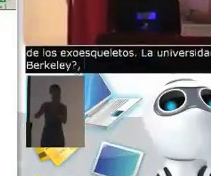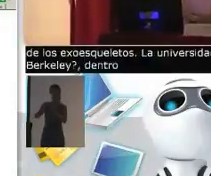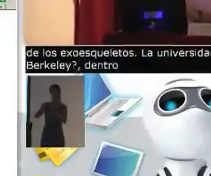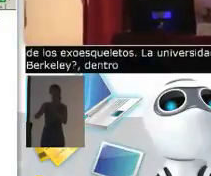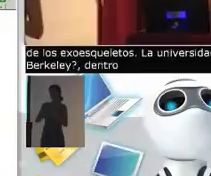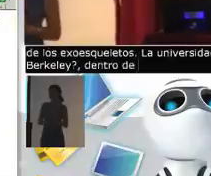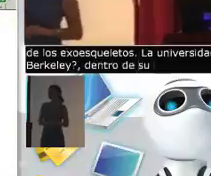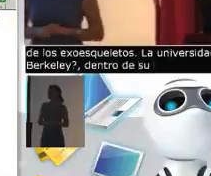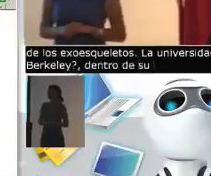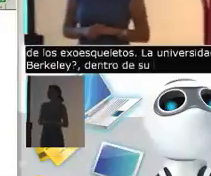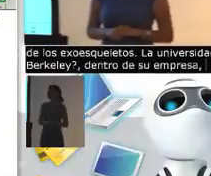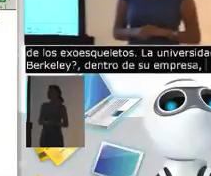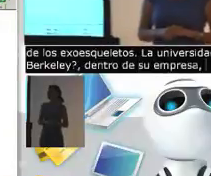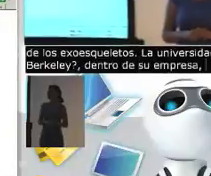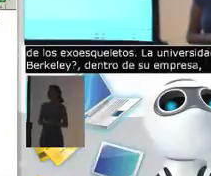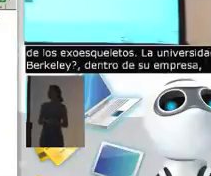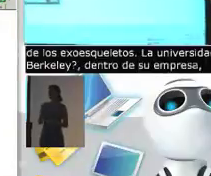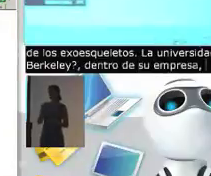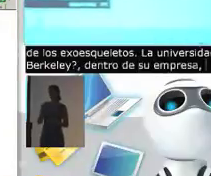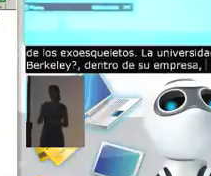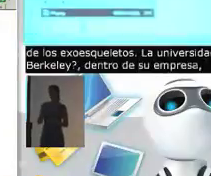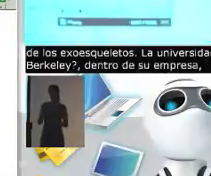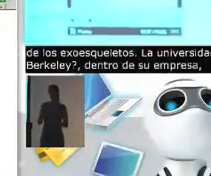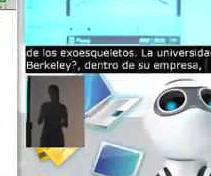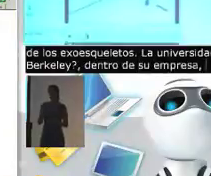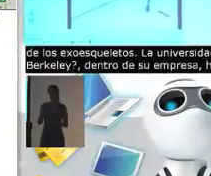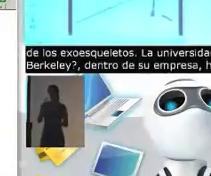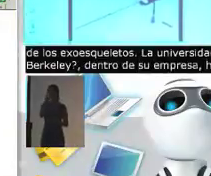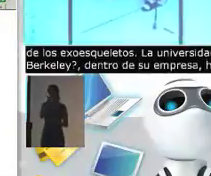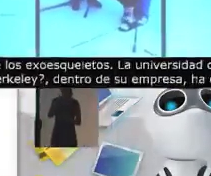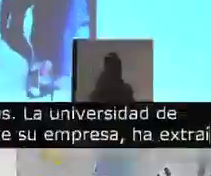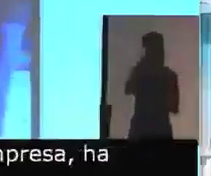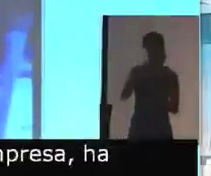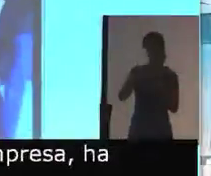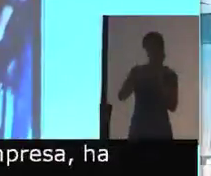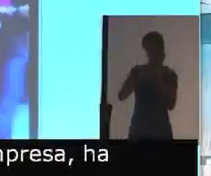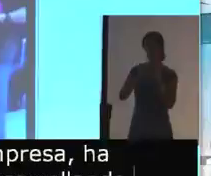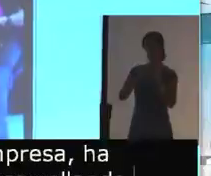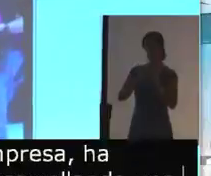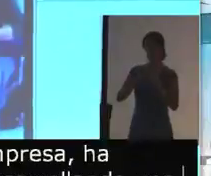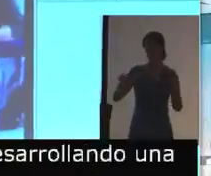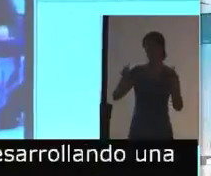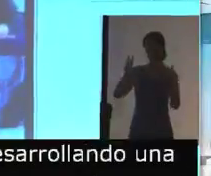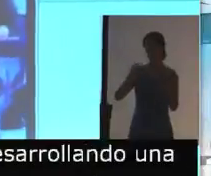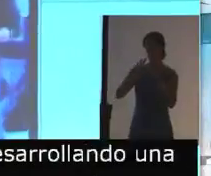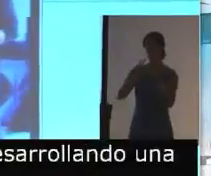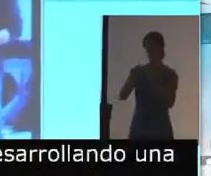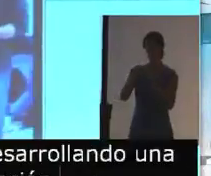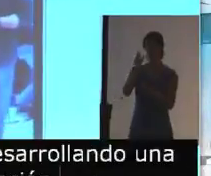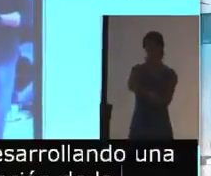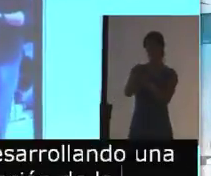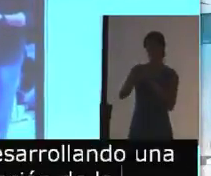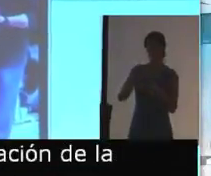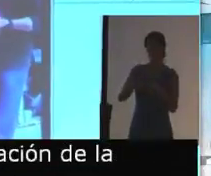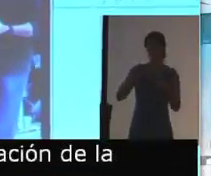with the Berkeley Bionics, has extracted the knowledge developed in a platform for